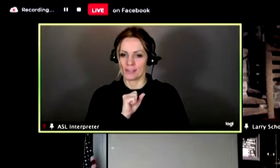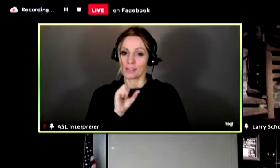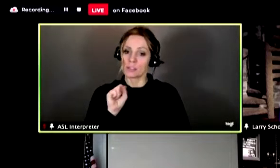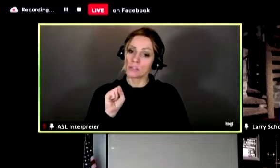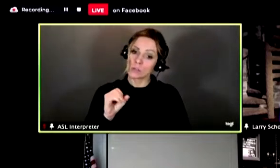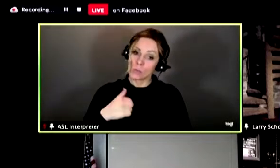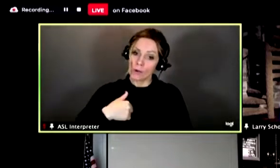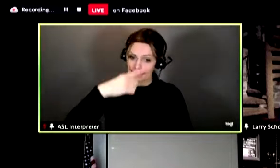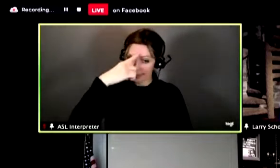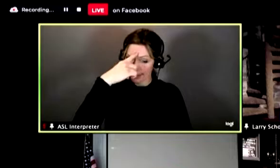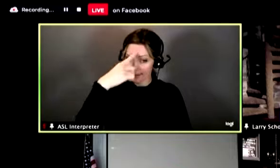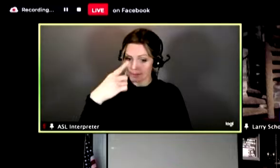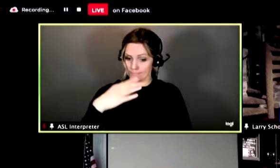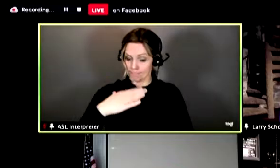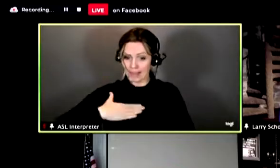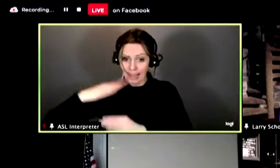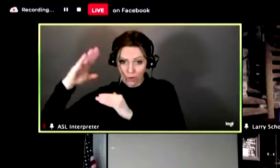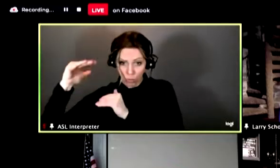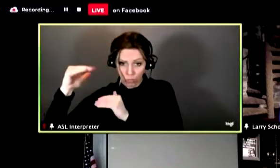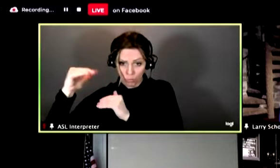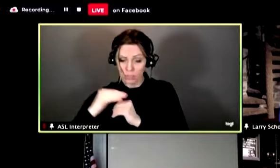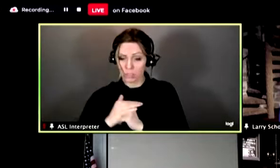And so I think one thing that I'm hoping is that